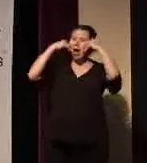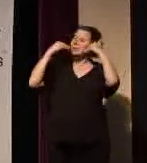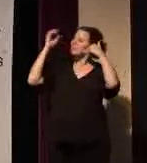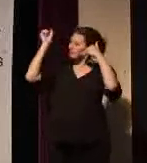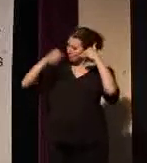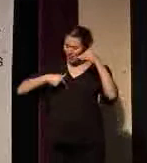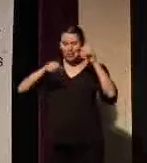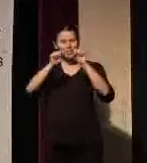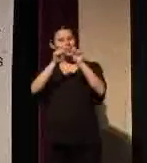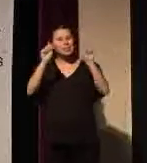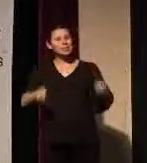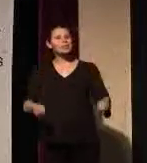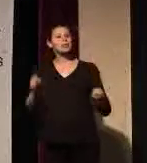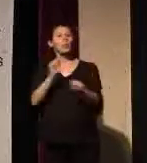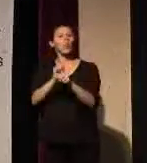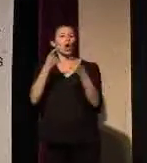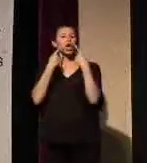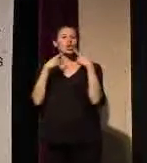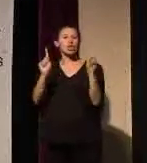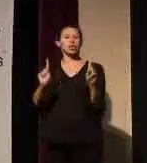system worked.